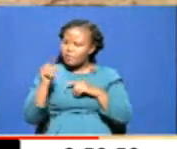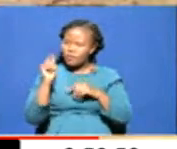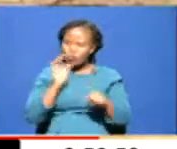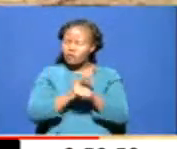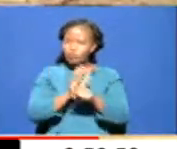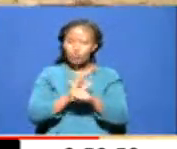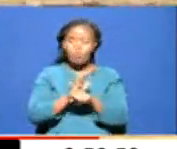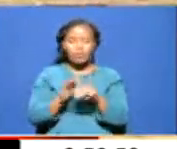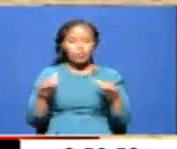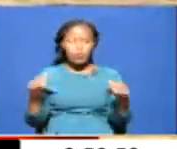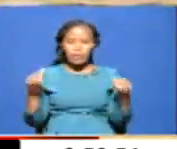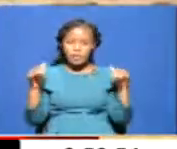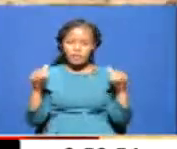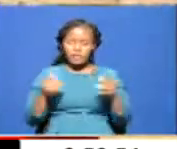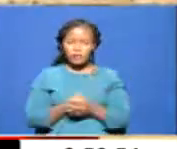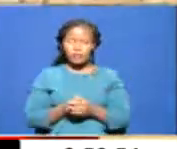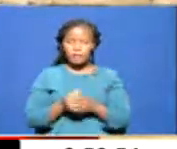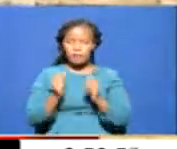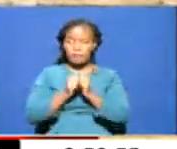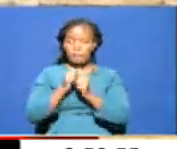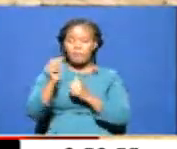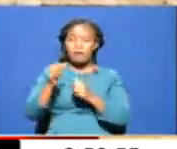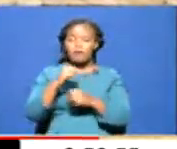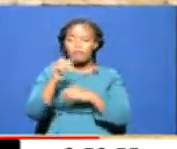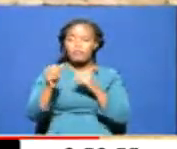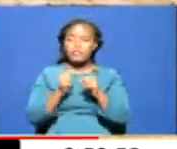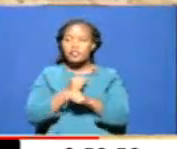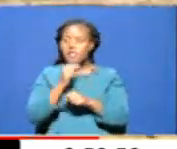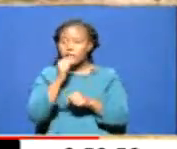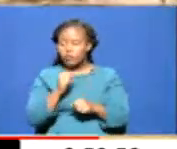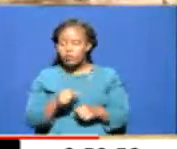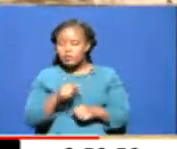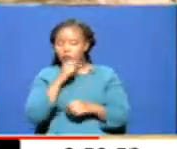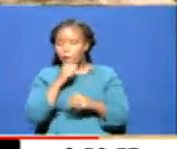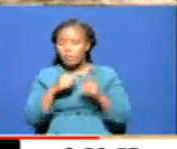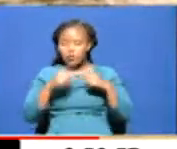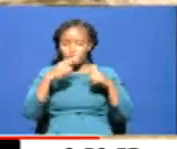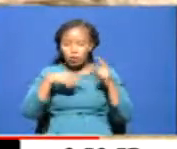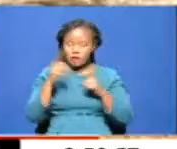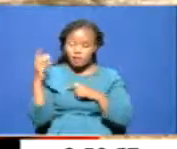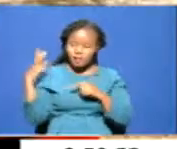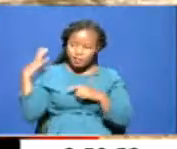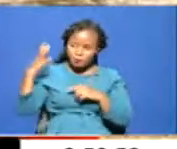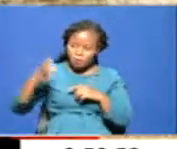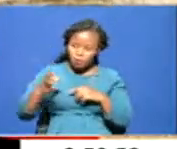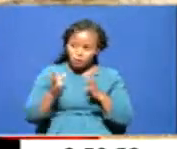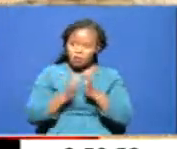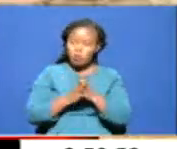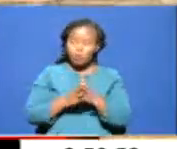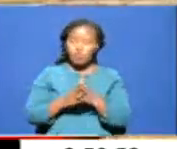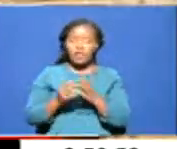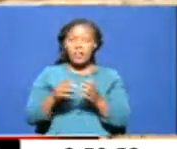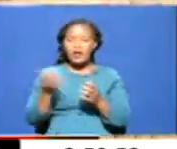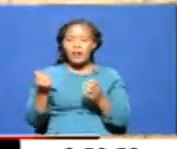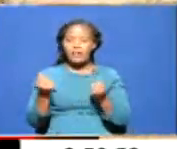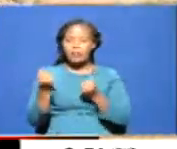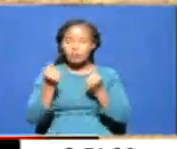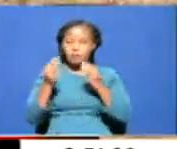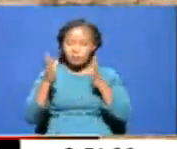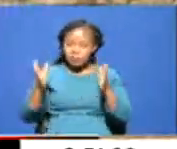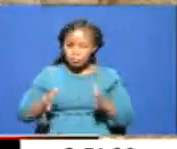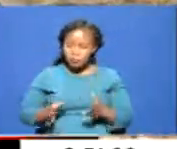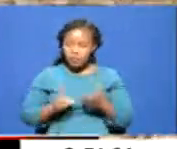stuff. 15-year-old Brandon Nganga emerged the champion in the two-wheel drive non-turbon junior badge